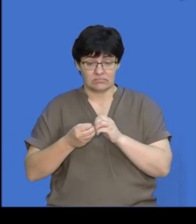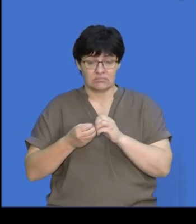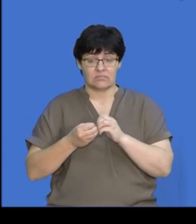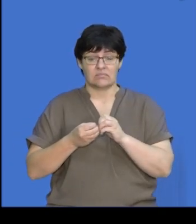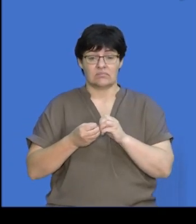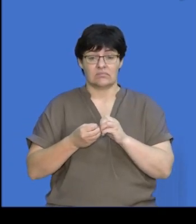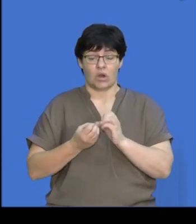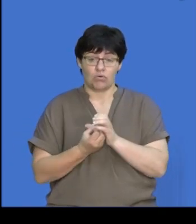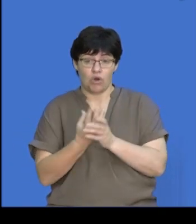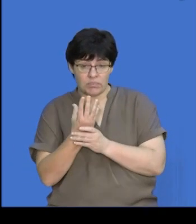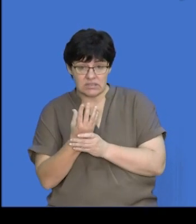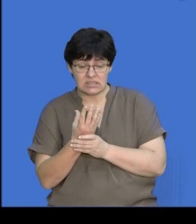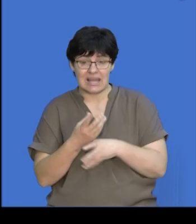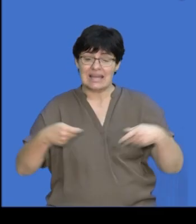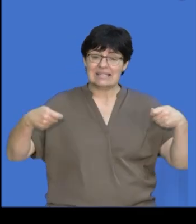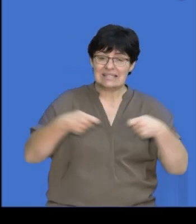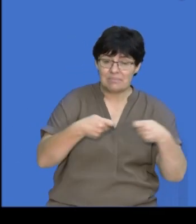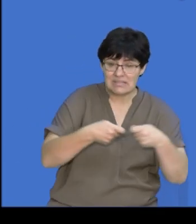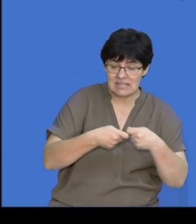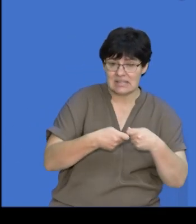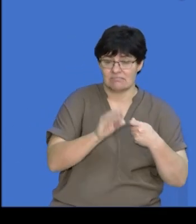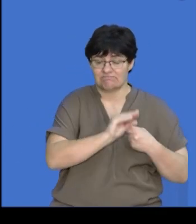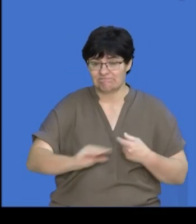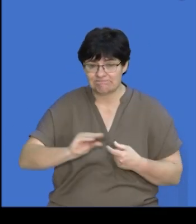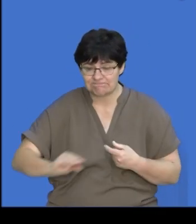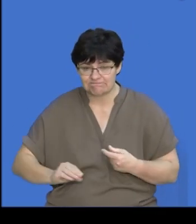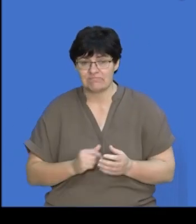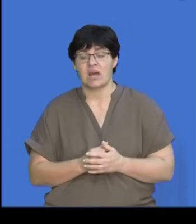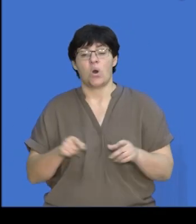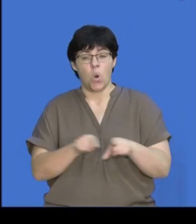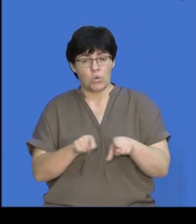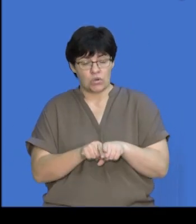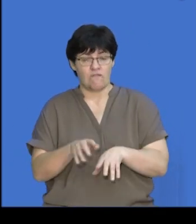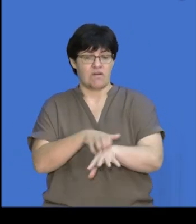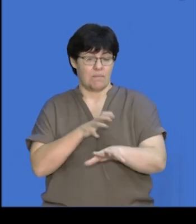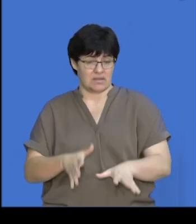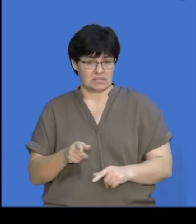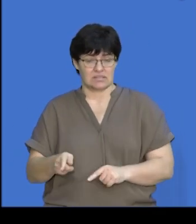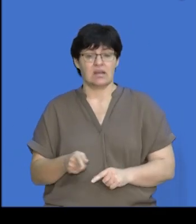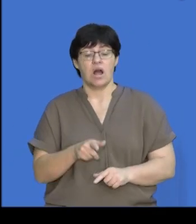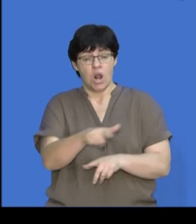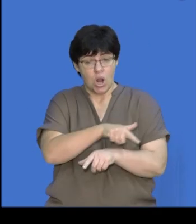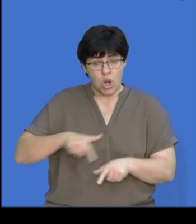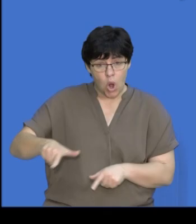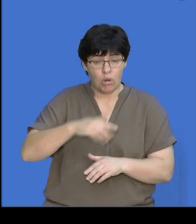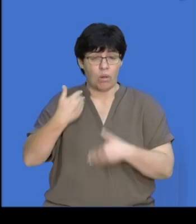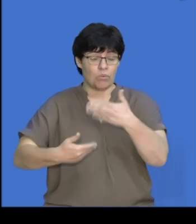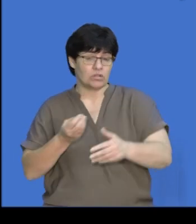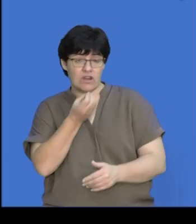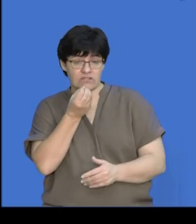the incentives and subsidies for farmers, encourage and accelerate local production of processed